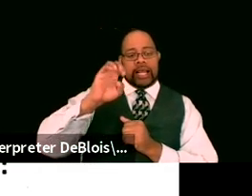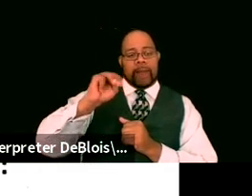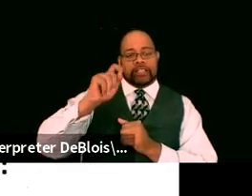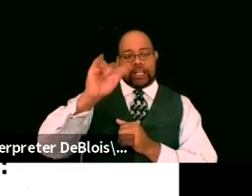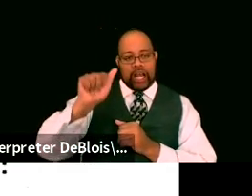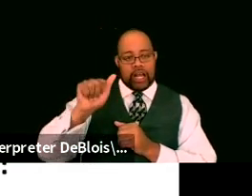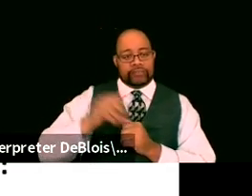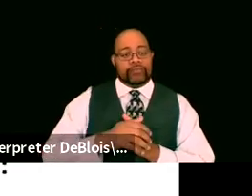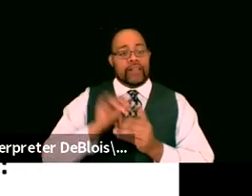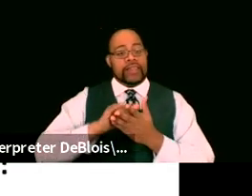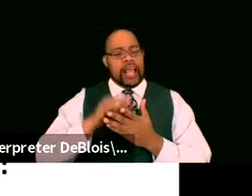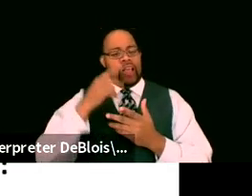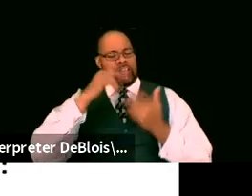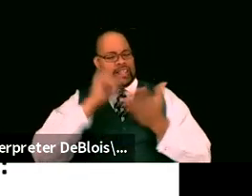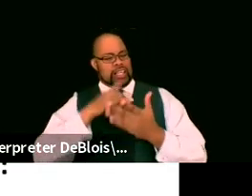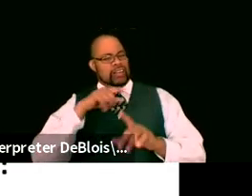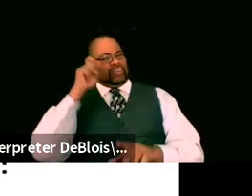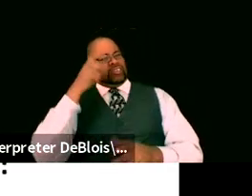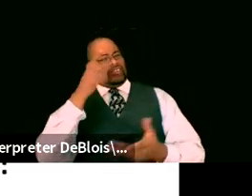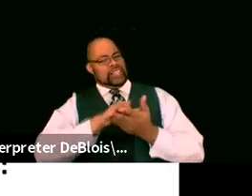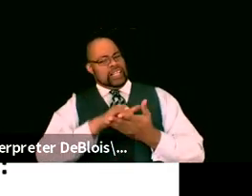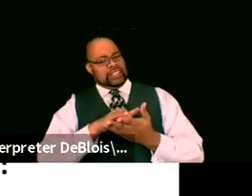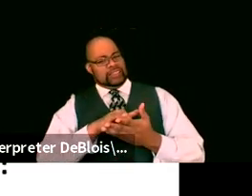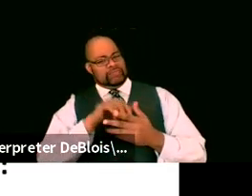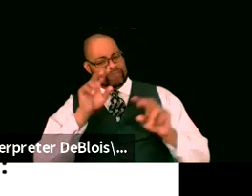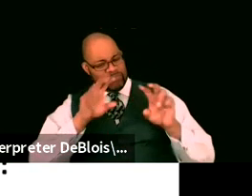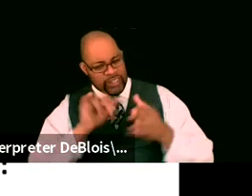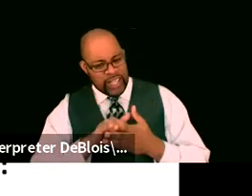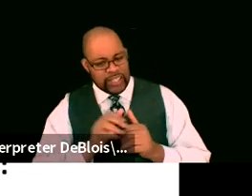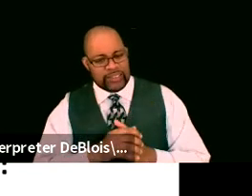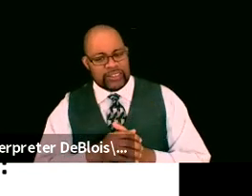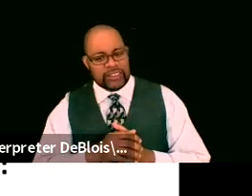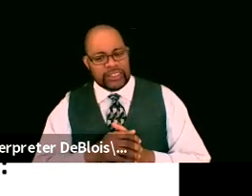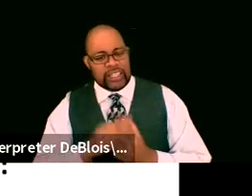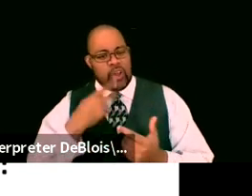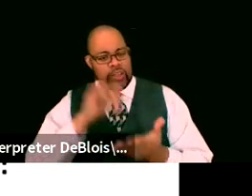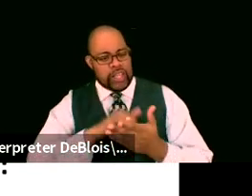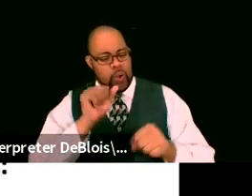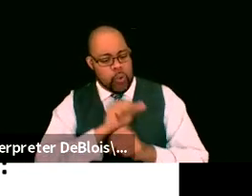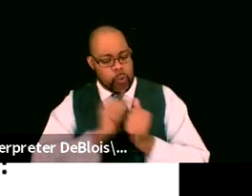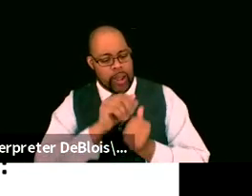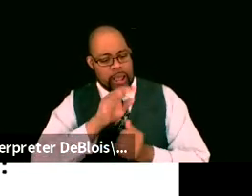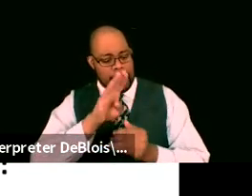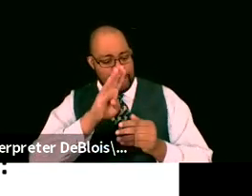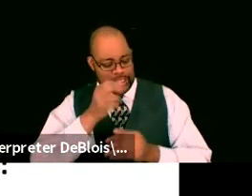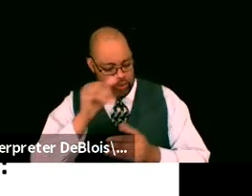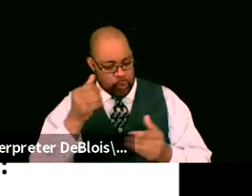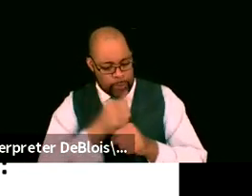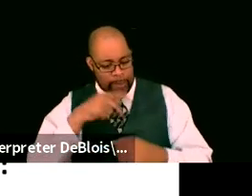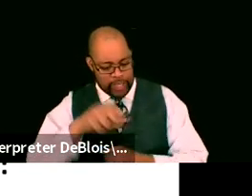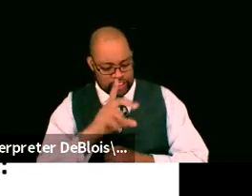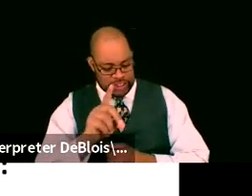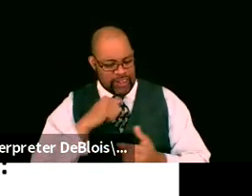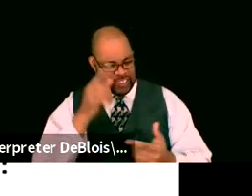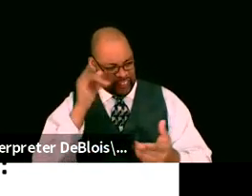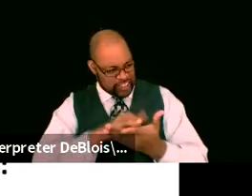this revelation left me looking like poor Obi-Wan at the end of the slide, in that I'd been working with a group of bacteria over the course of my PhD. We weren't sure if they were the